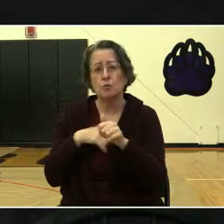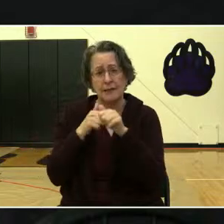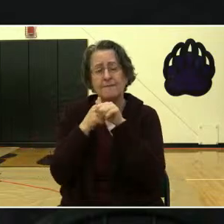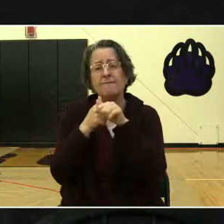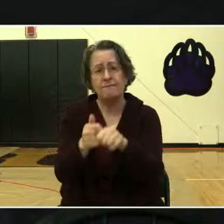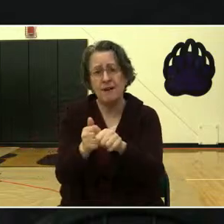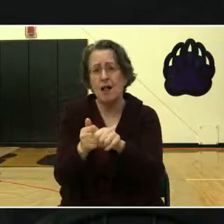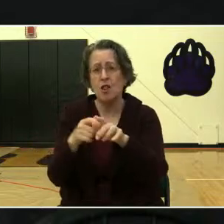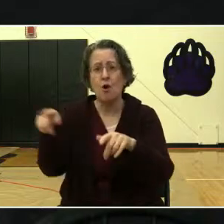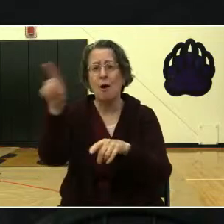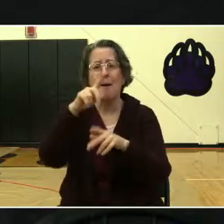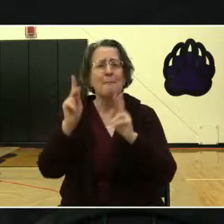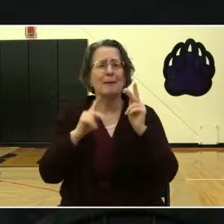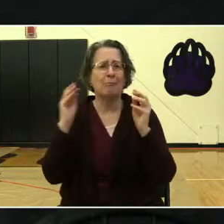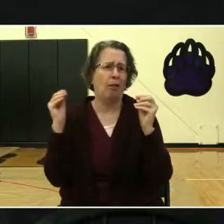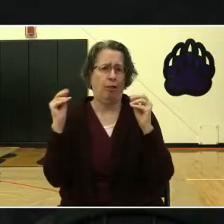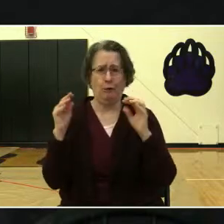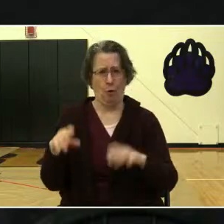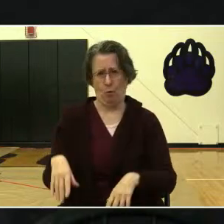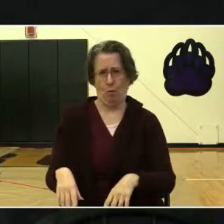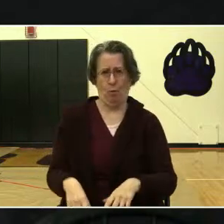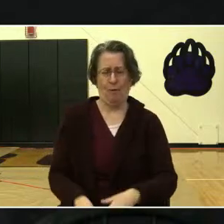done Mr